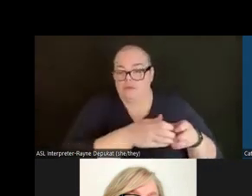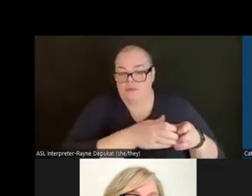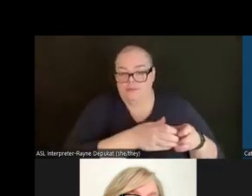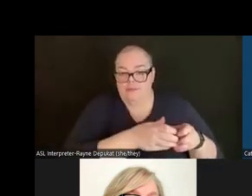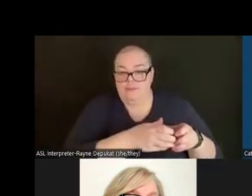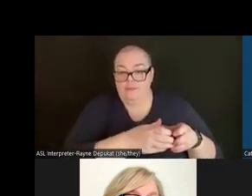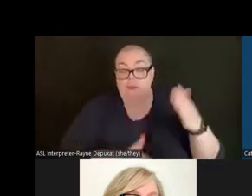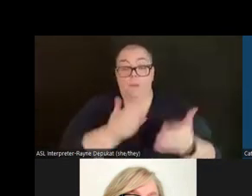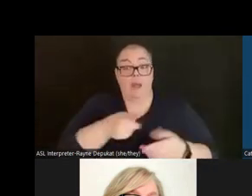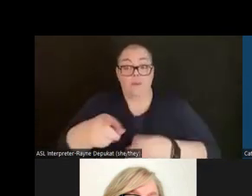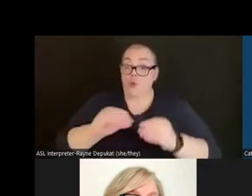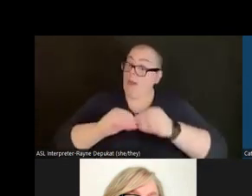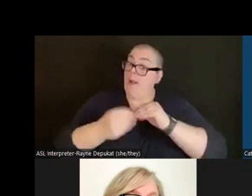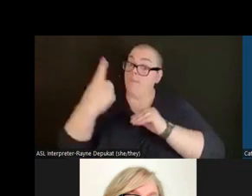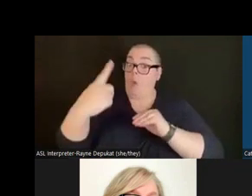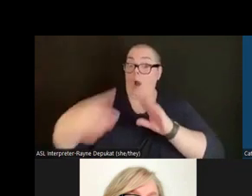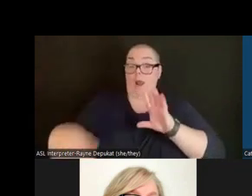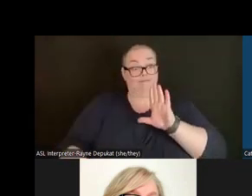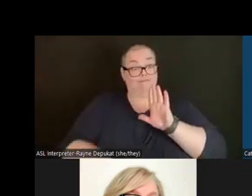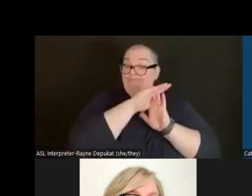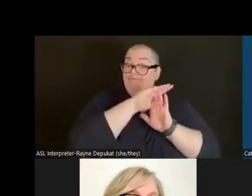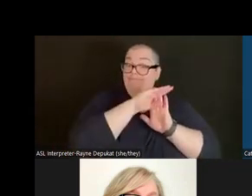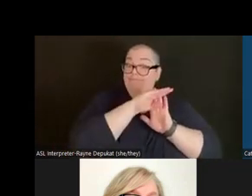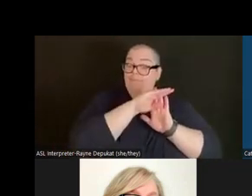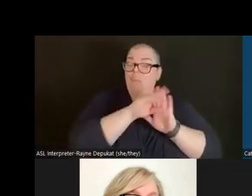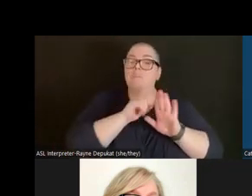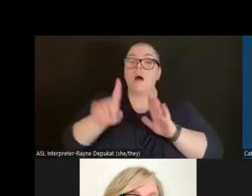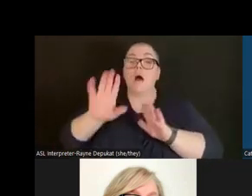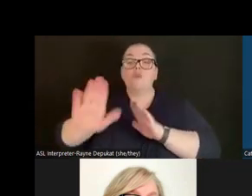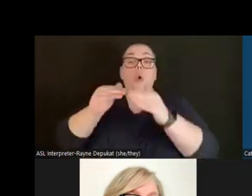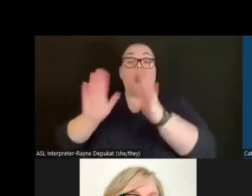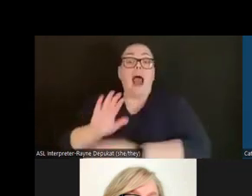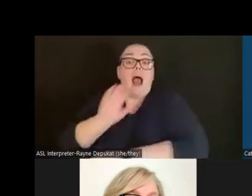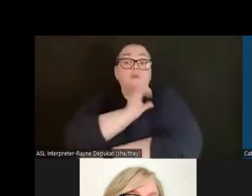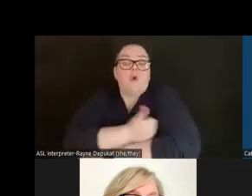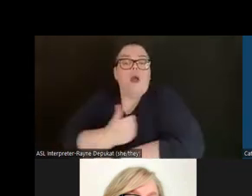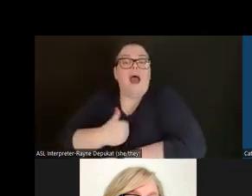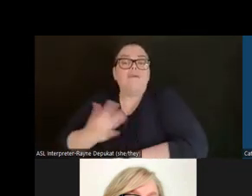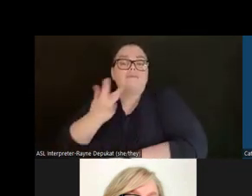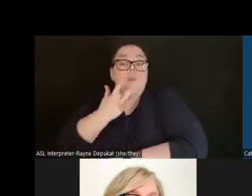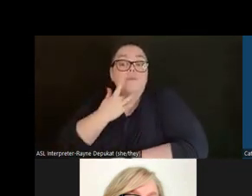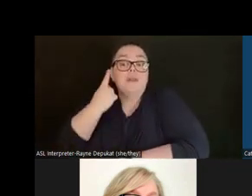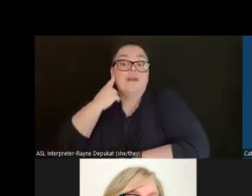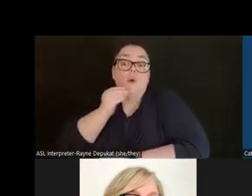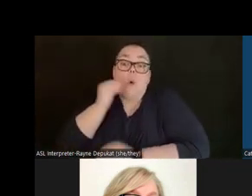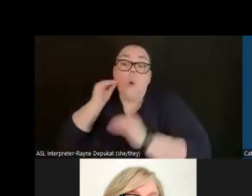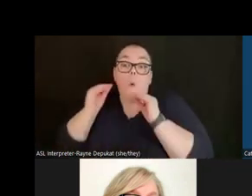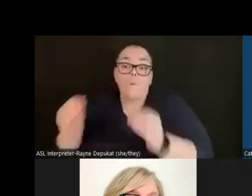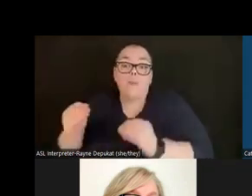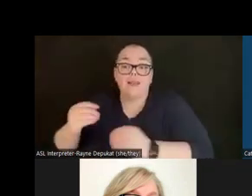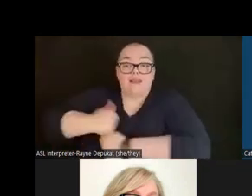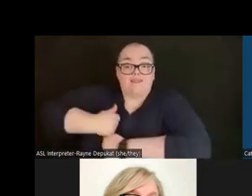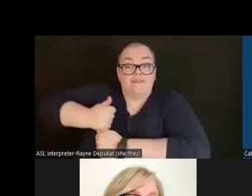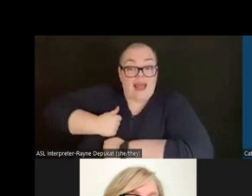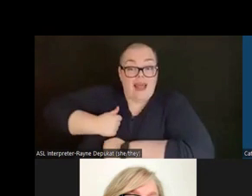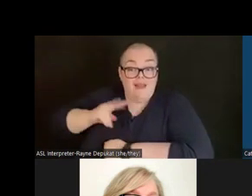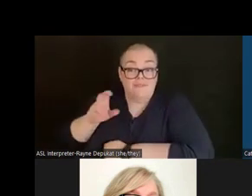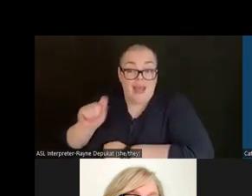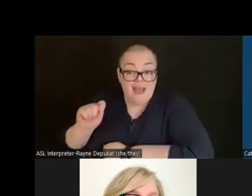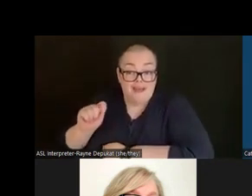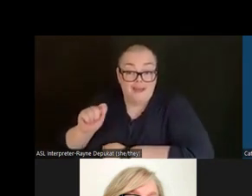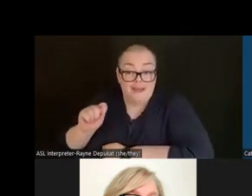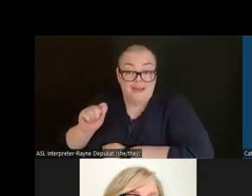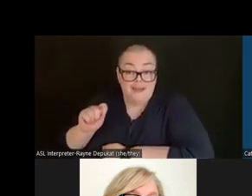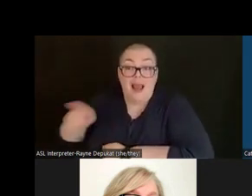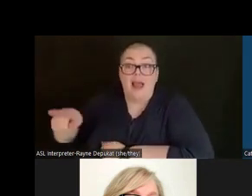be number one in line, but if your housing authority has a preference for homeless veterans, and a homeless veteran walks in